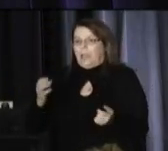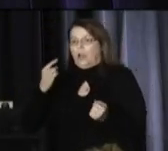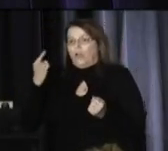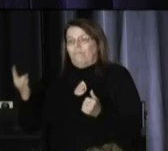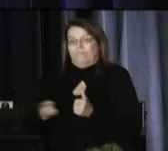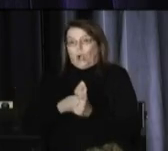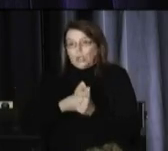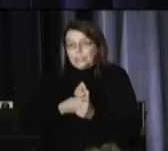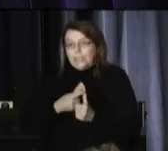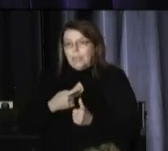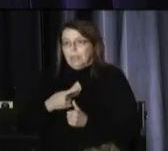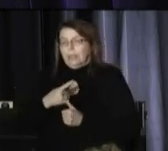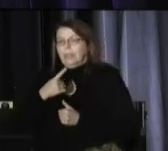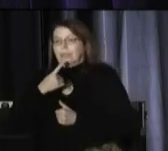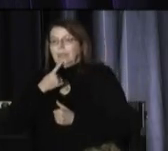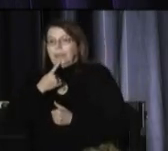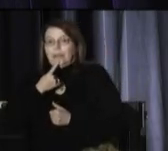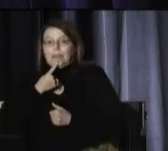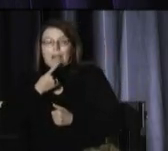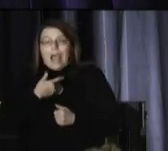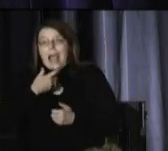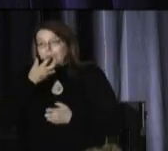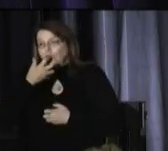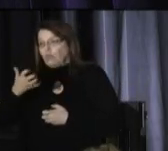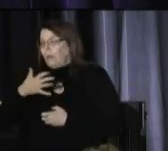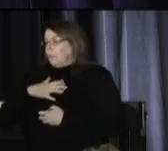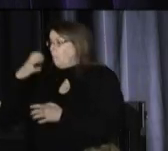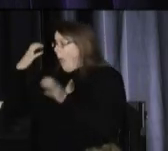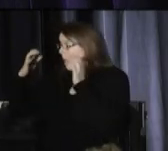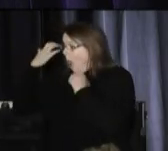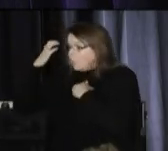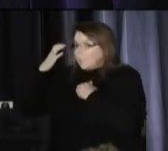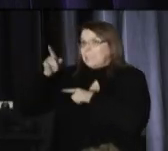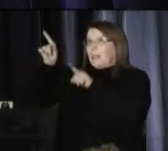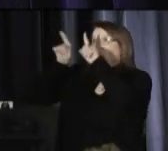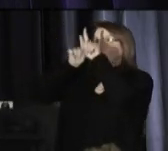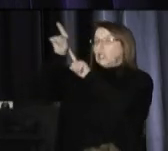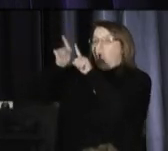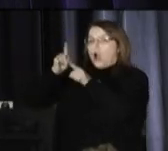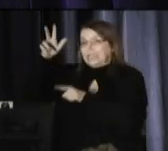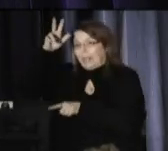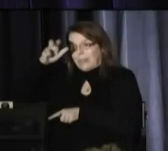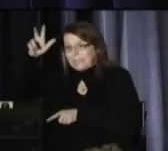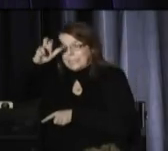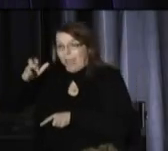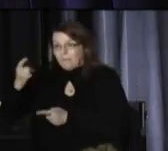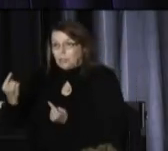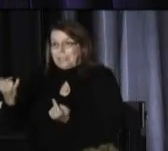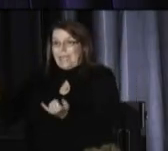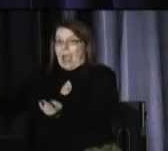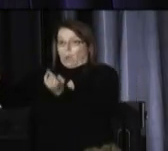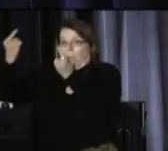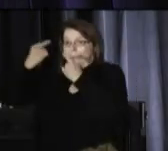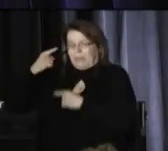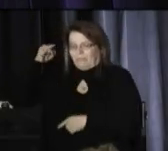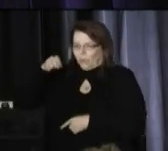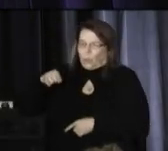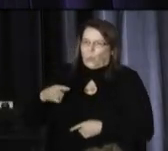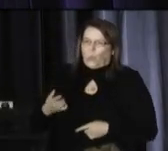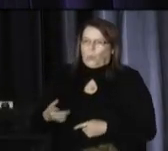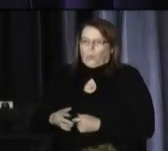in the water. I scream to my cousins in the stars, the devil is now coming for you.